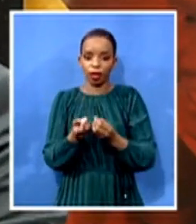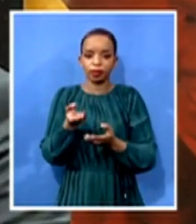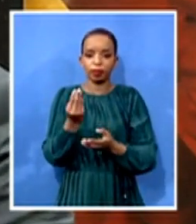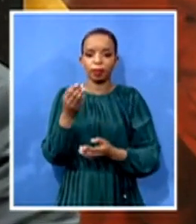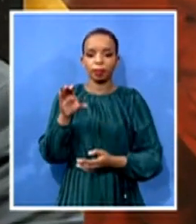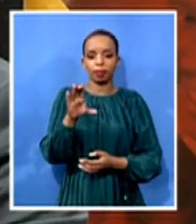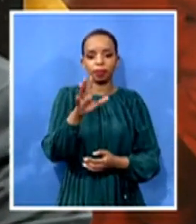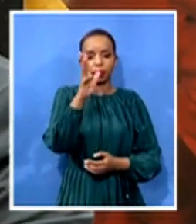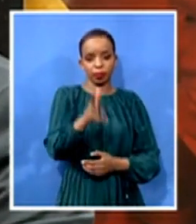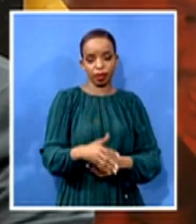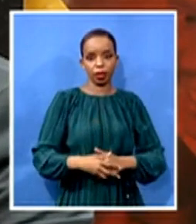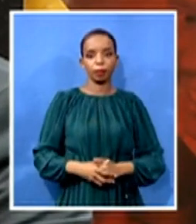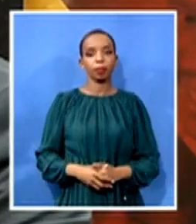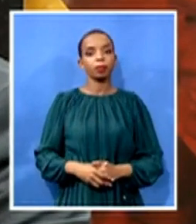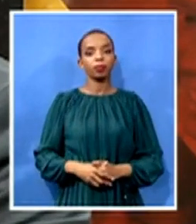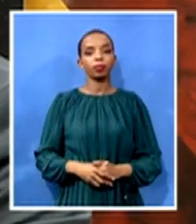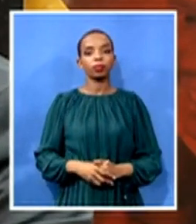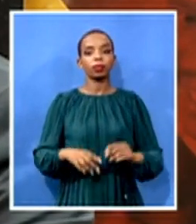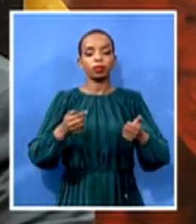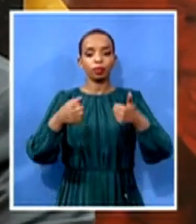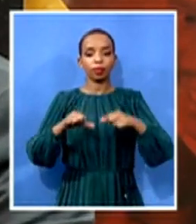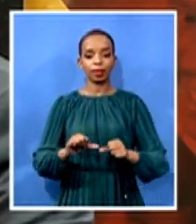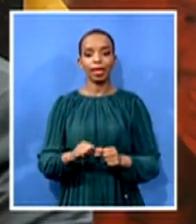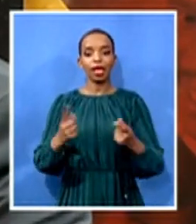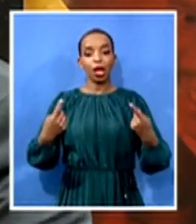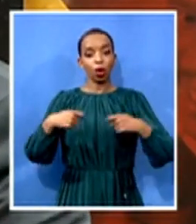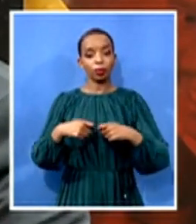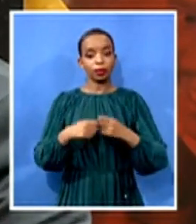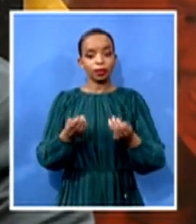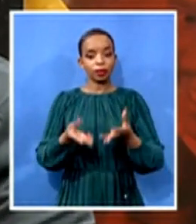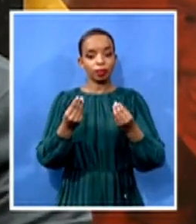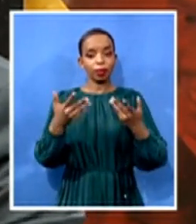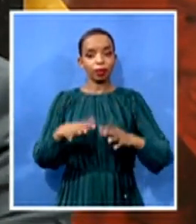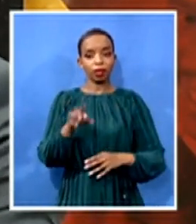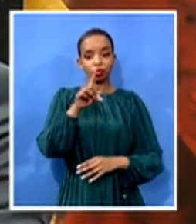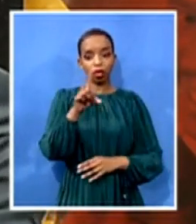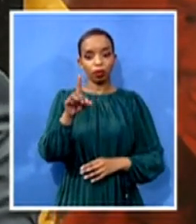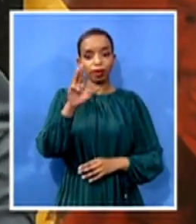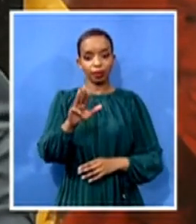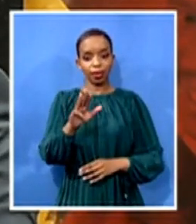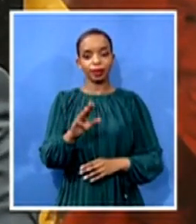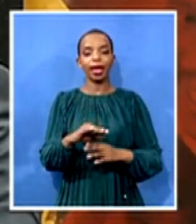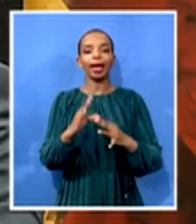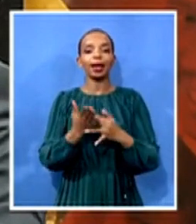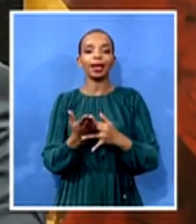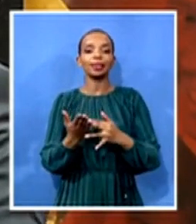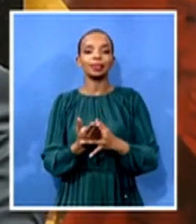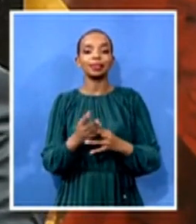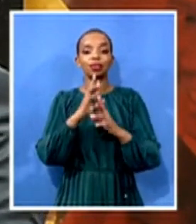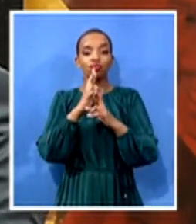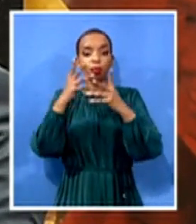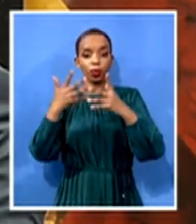received 100 COVID-19 cases as reported by employers, and so far 88